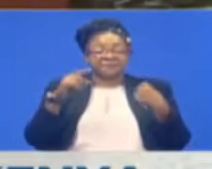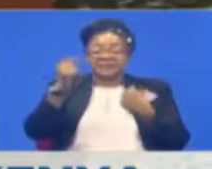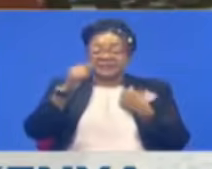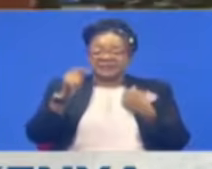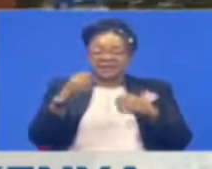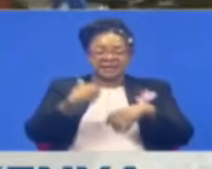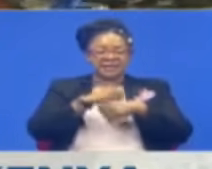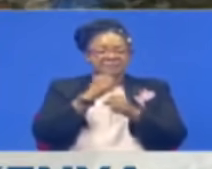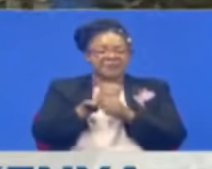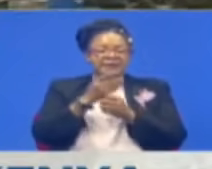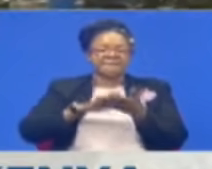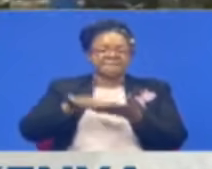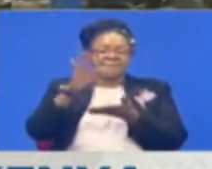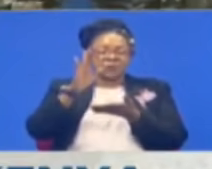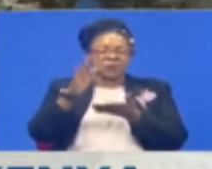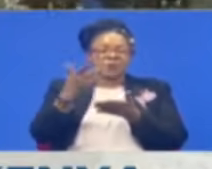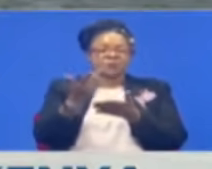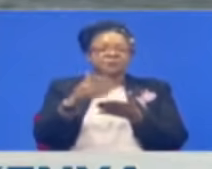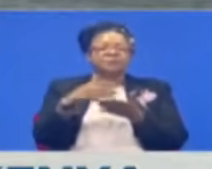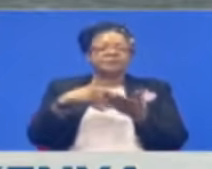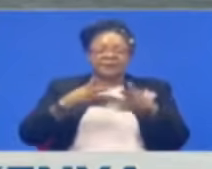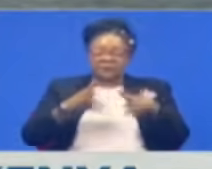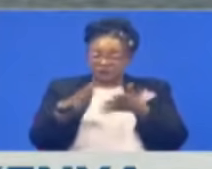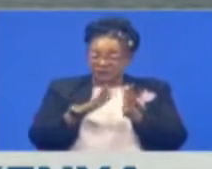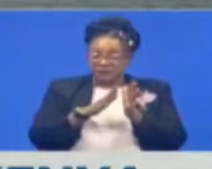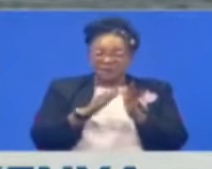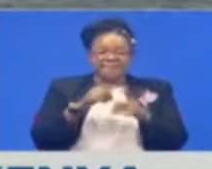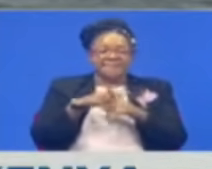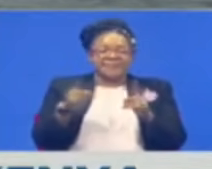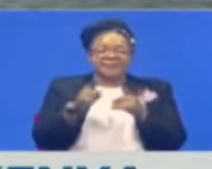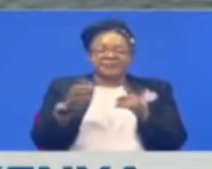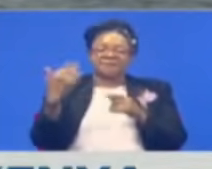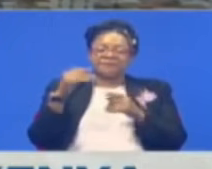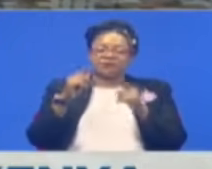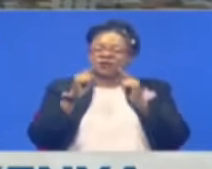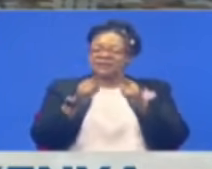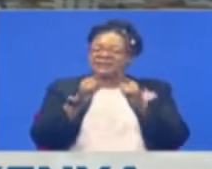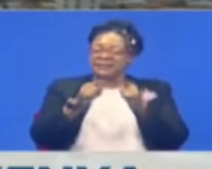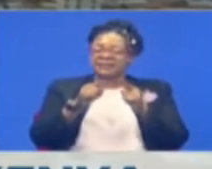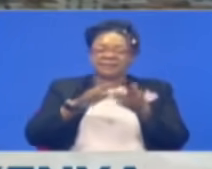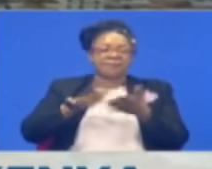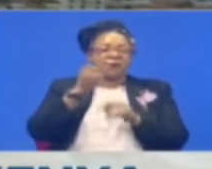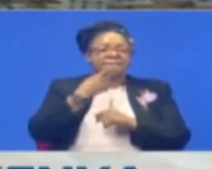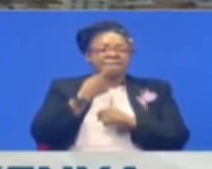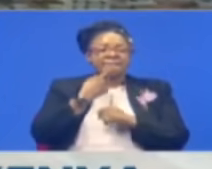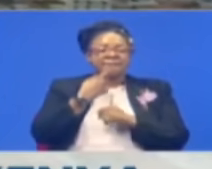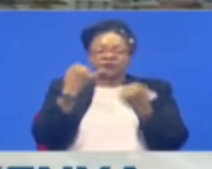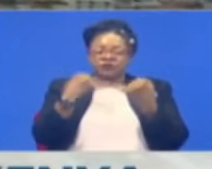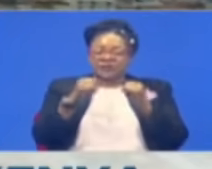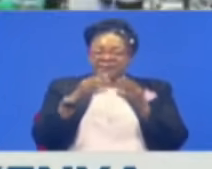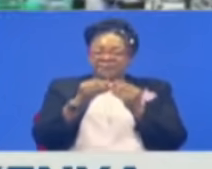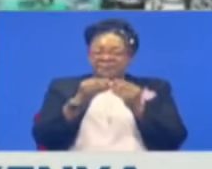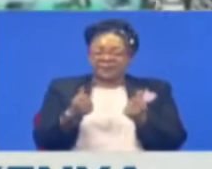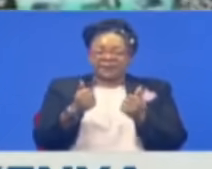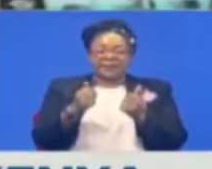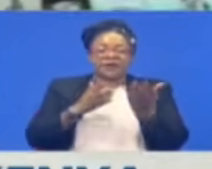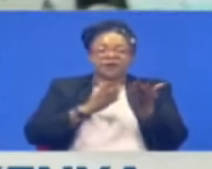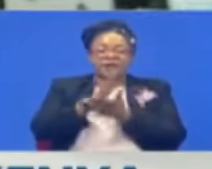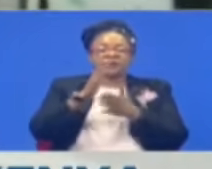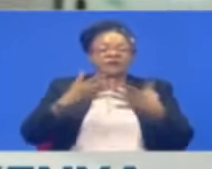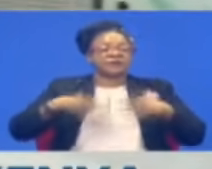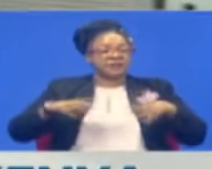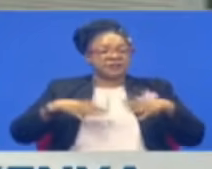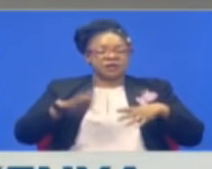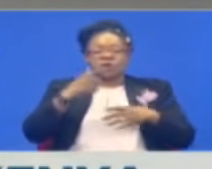major strides in some aspects of life, it has been criticized in what many term as efforts to curtail the rights of citizens who are critical to